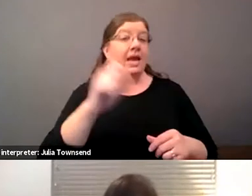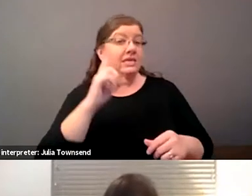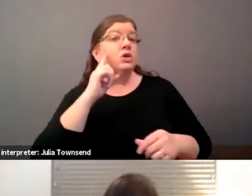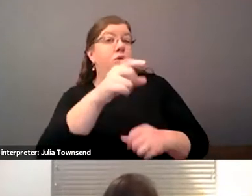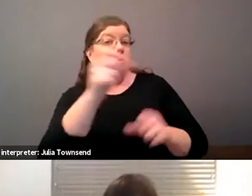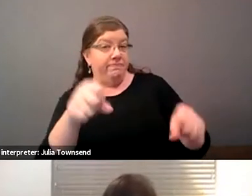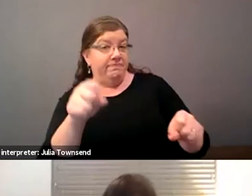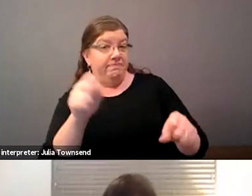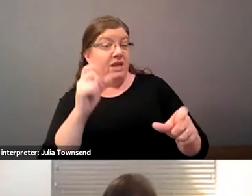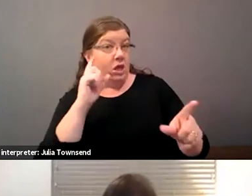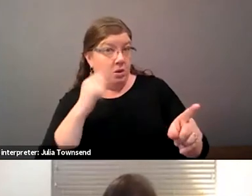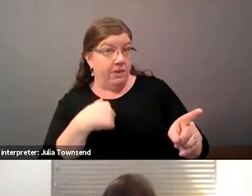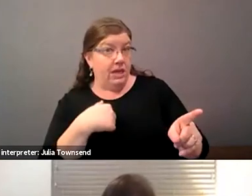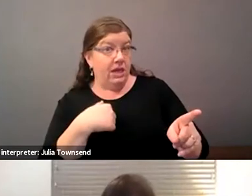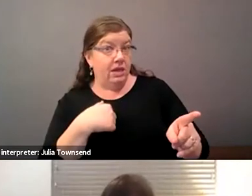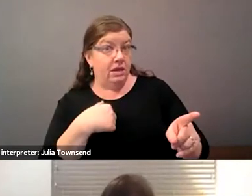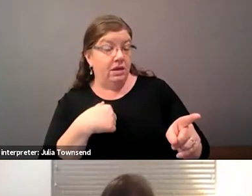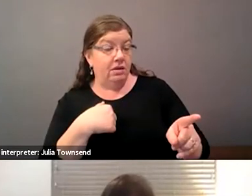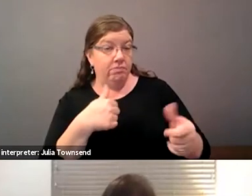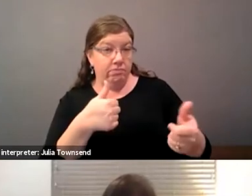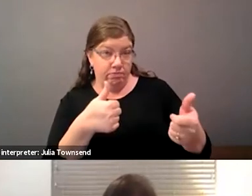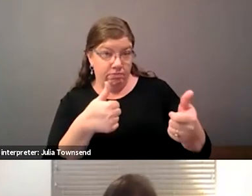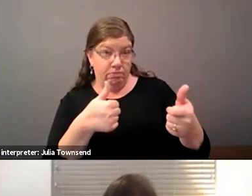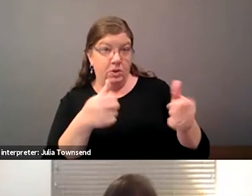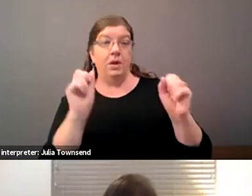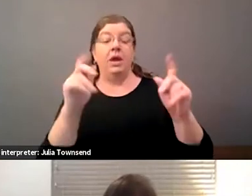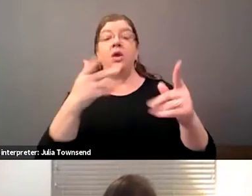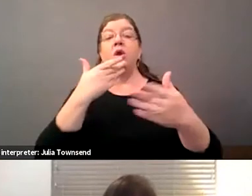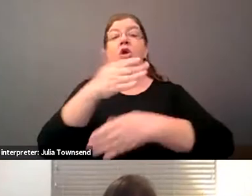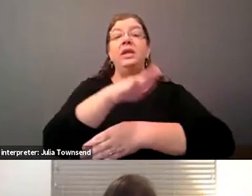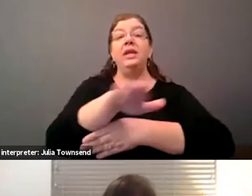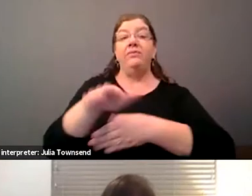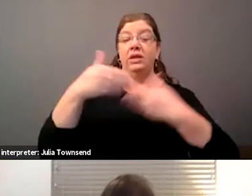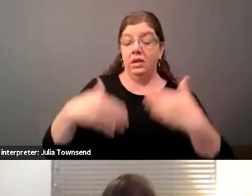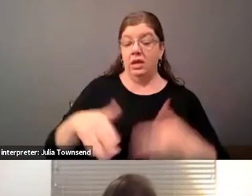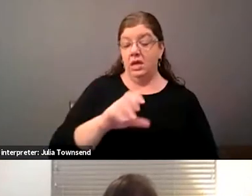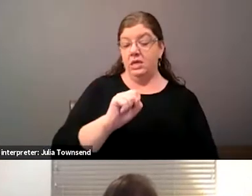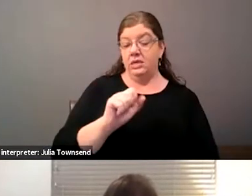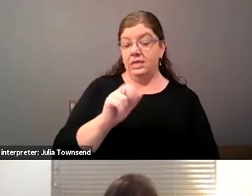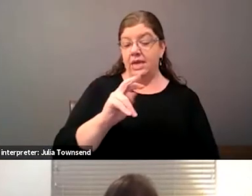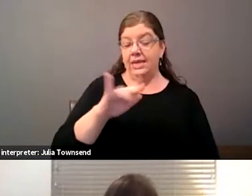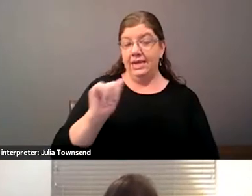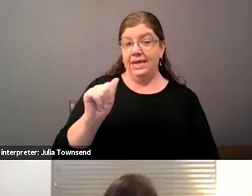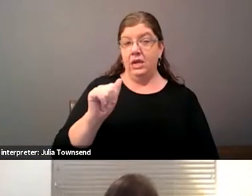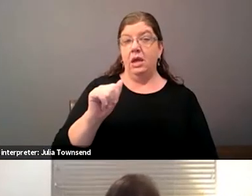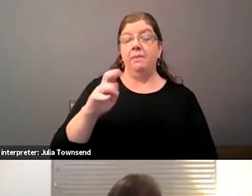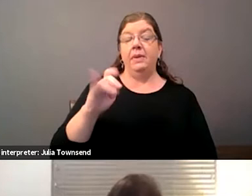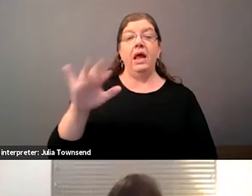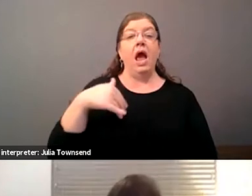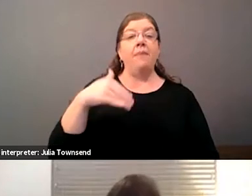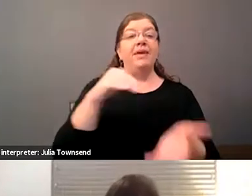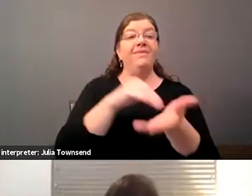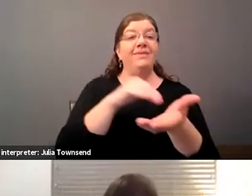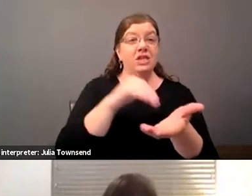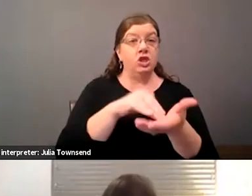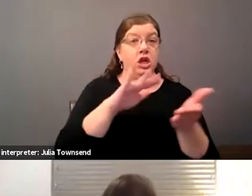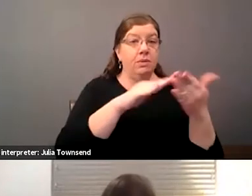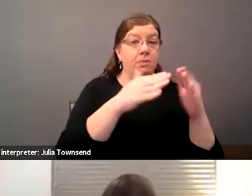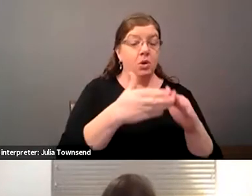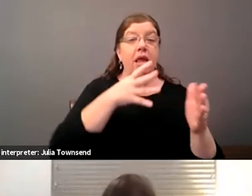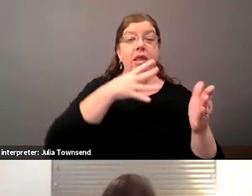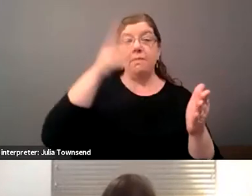you hear me okay okay good evening my name is sunita beal a physician in the community and a parent of two high school